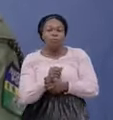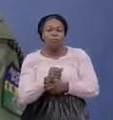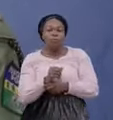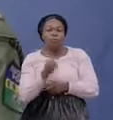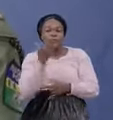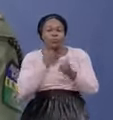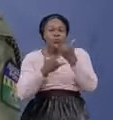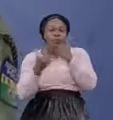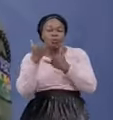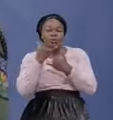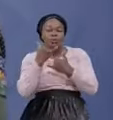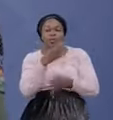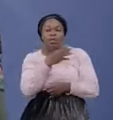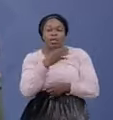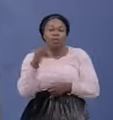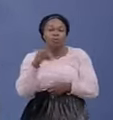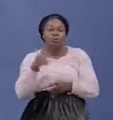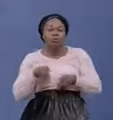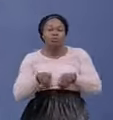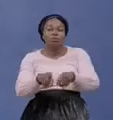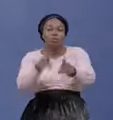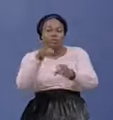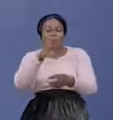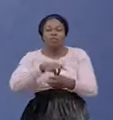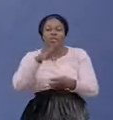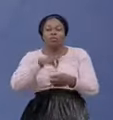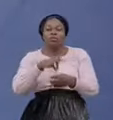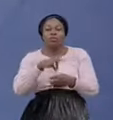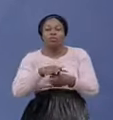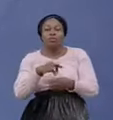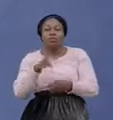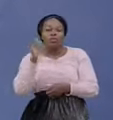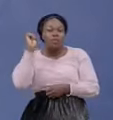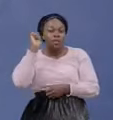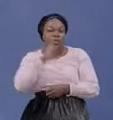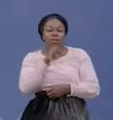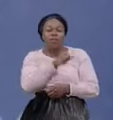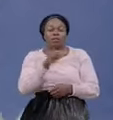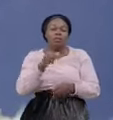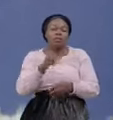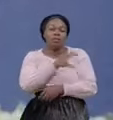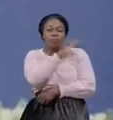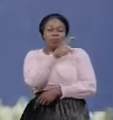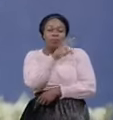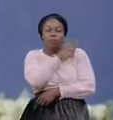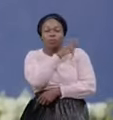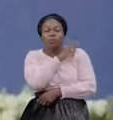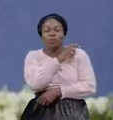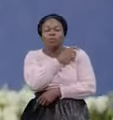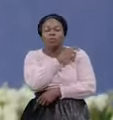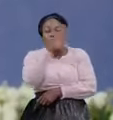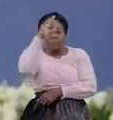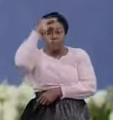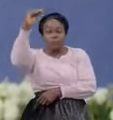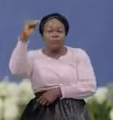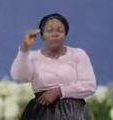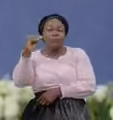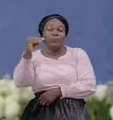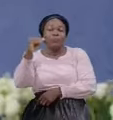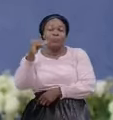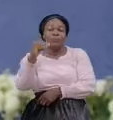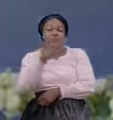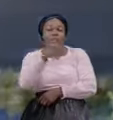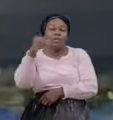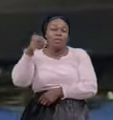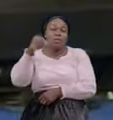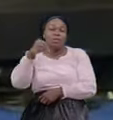and due diligences are being conducted. I am a police officer. Yes, I am a police officer. I stand